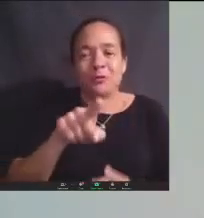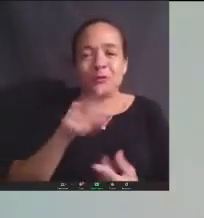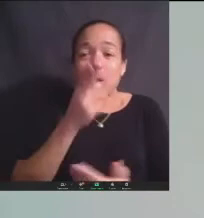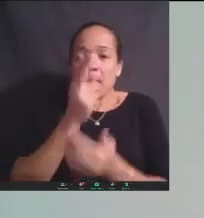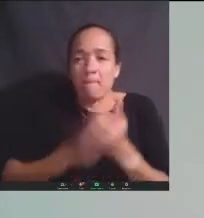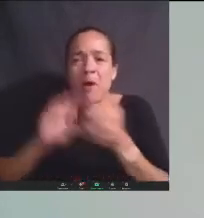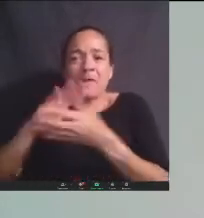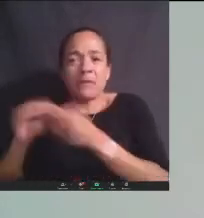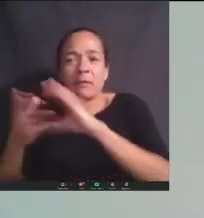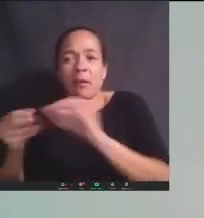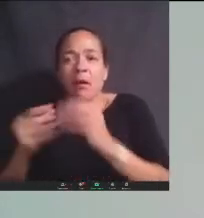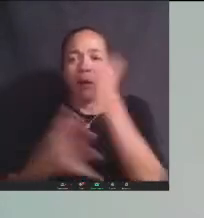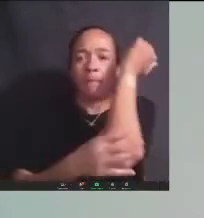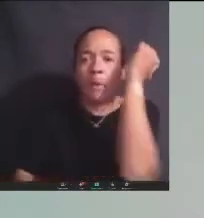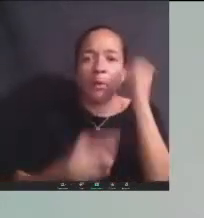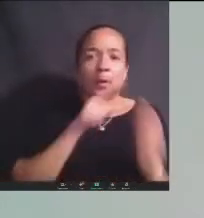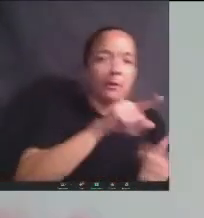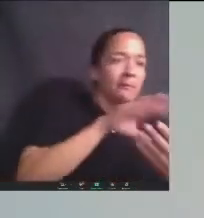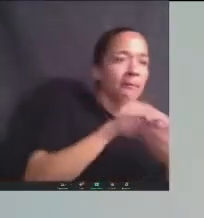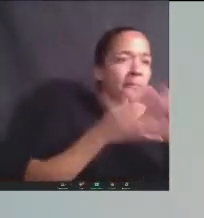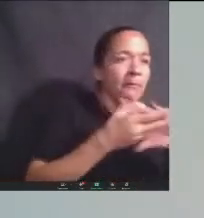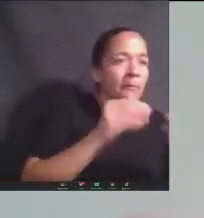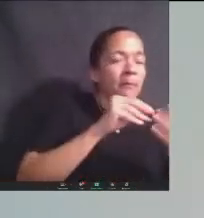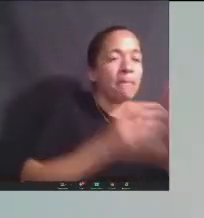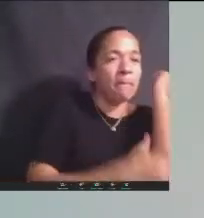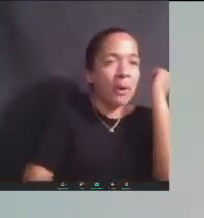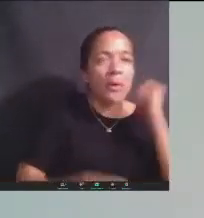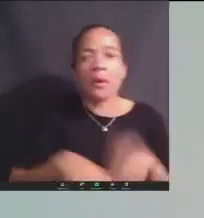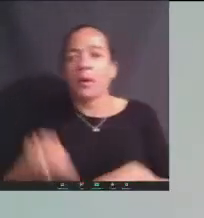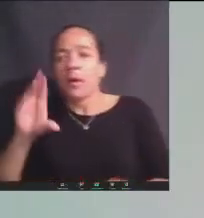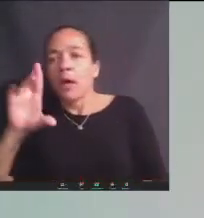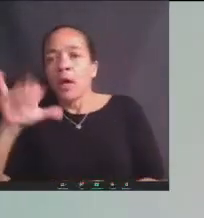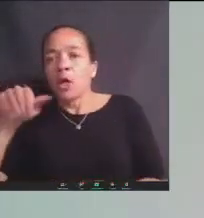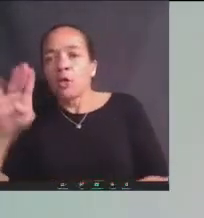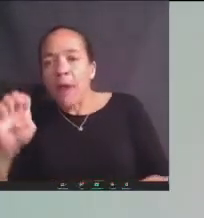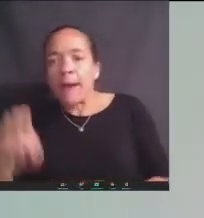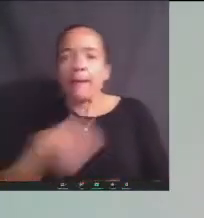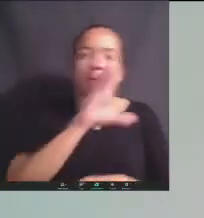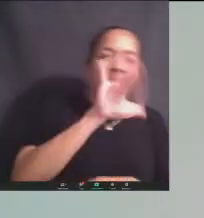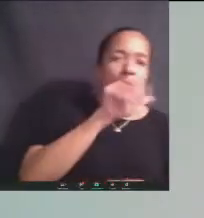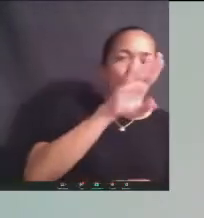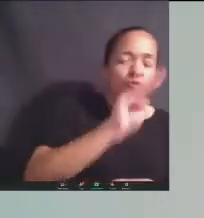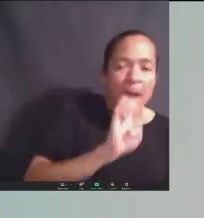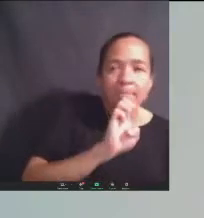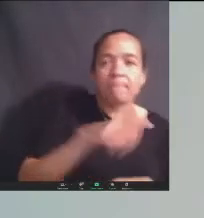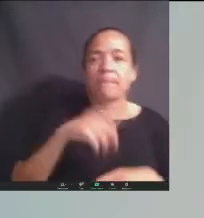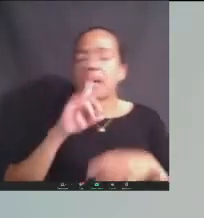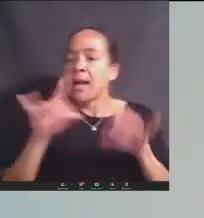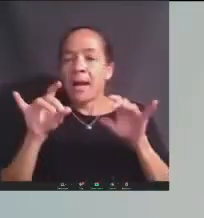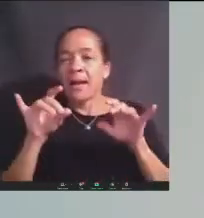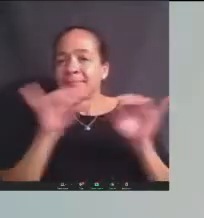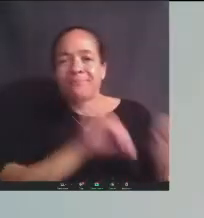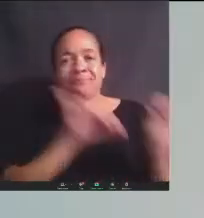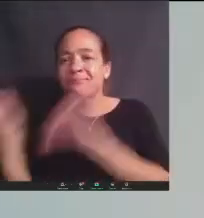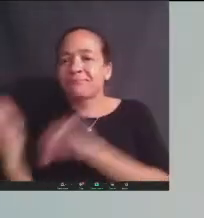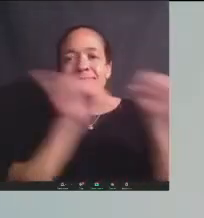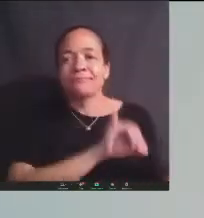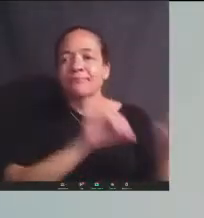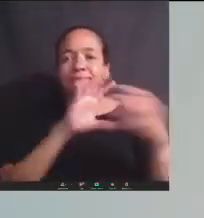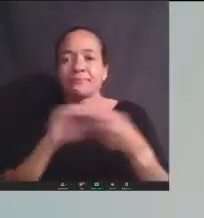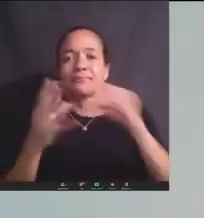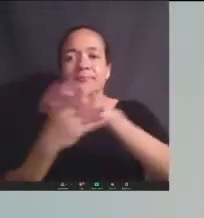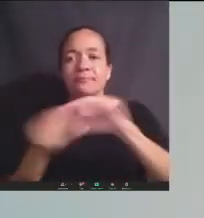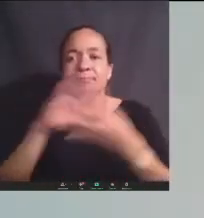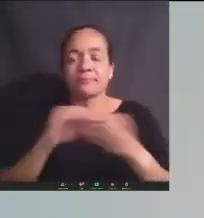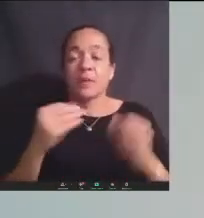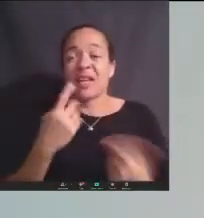your crime and your ways that you fail. Like that these are standard fare in both camps. It's just one camp says